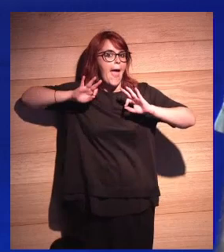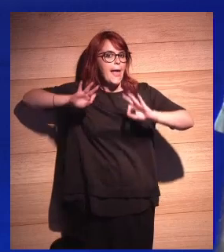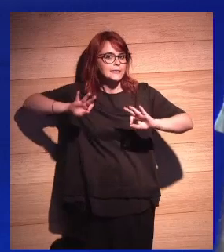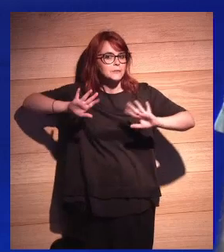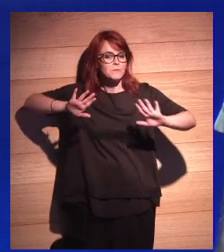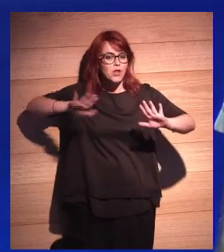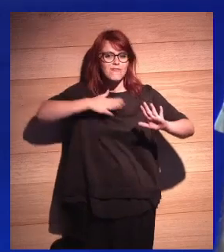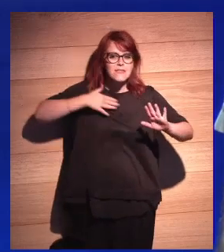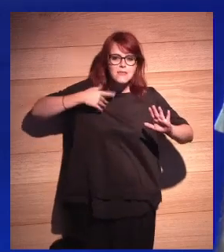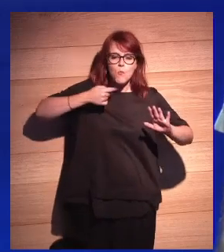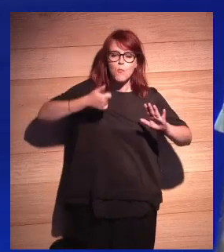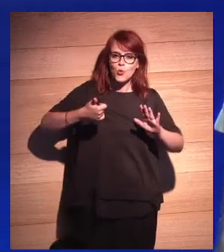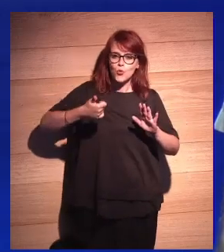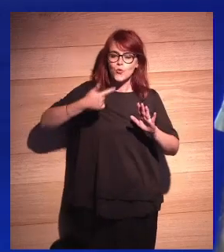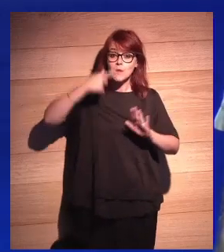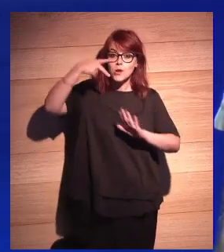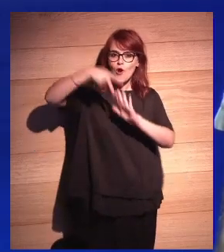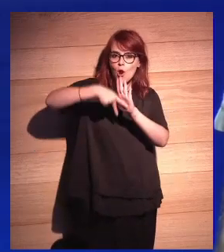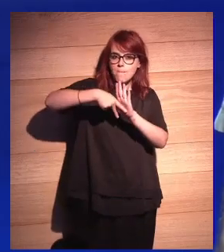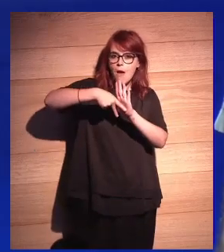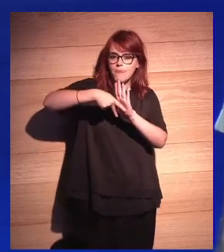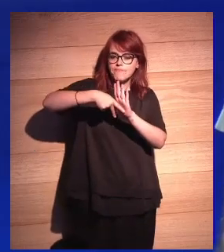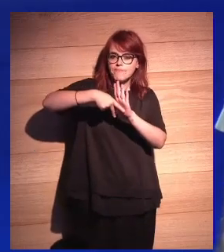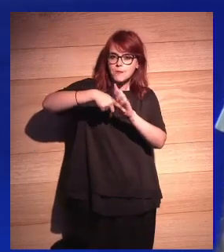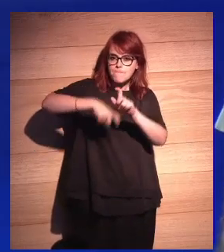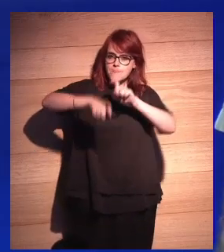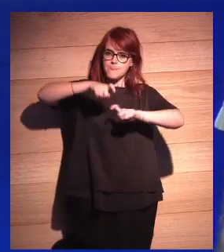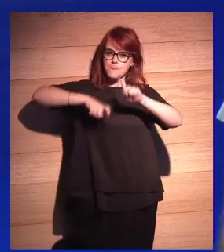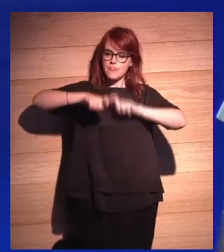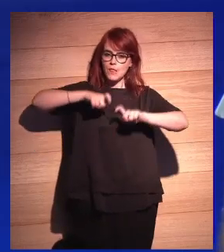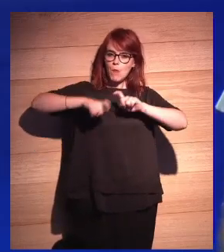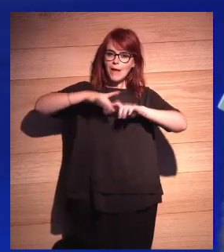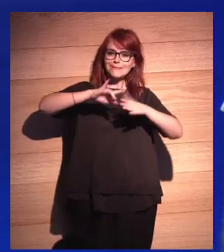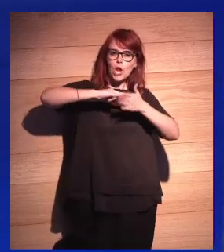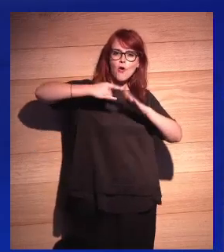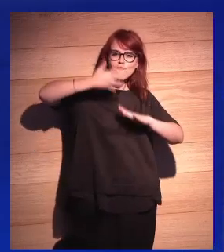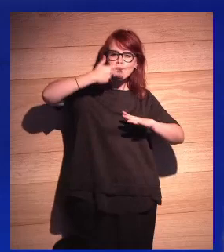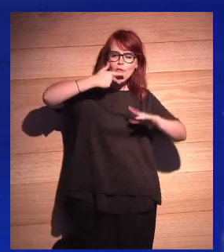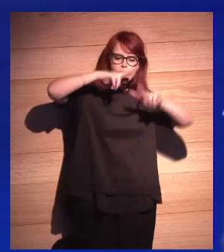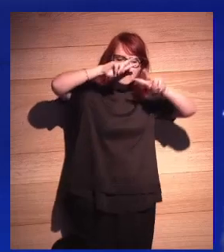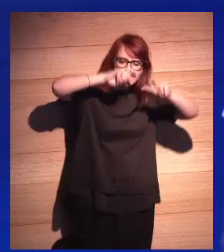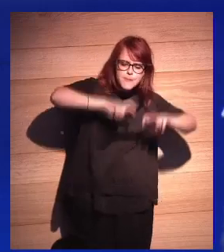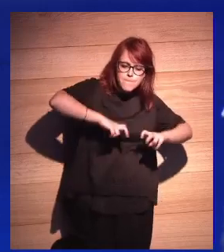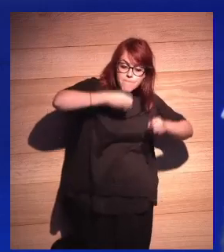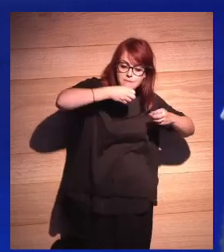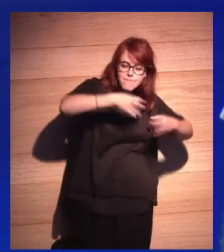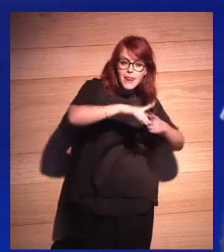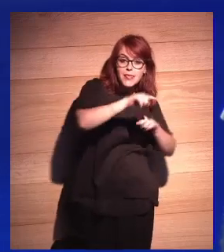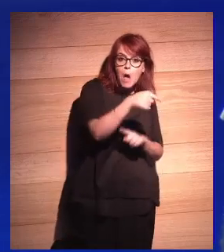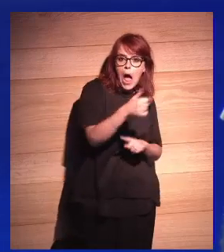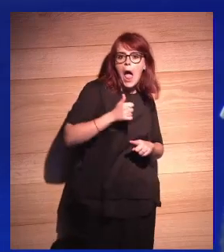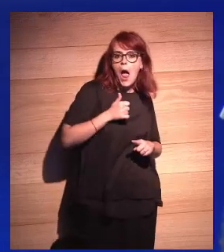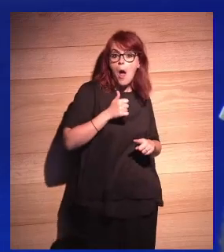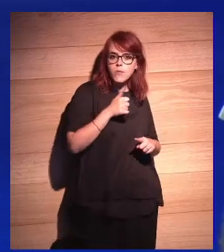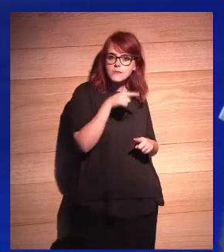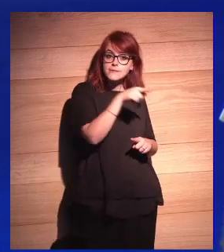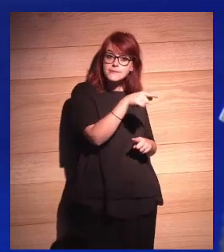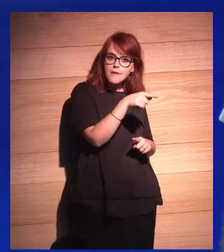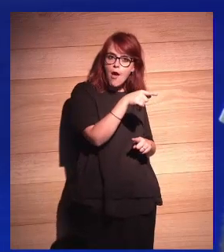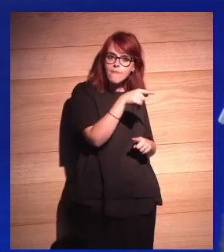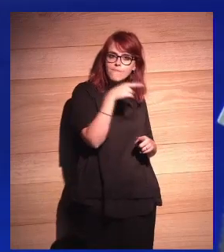were already written down. And I wanted to rewind this and see how these technologies worked